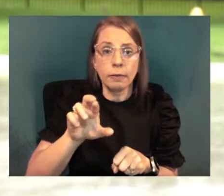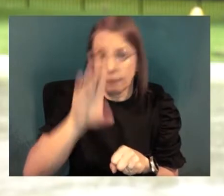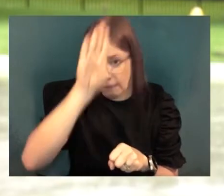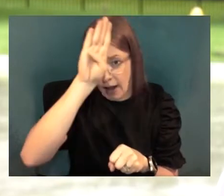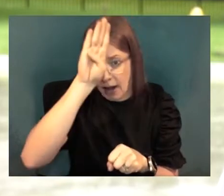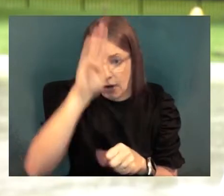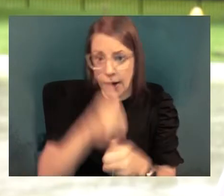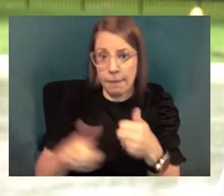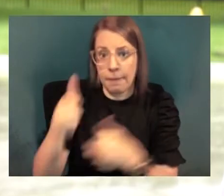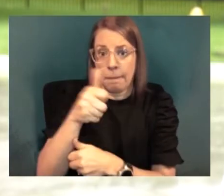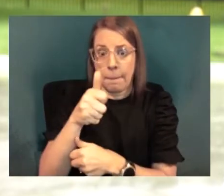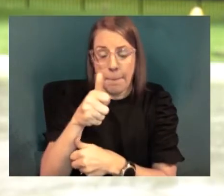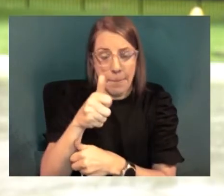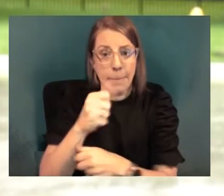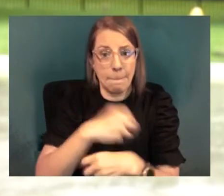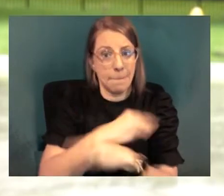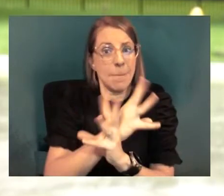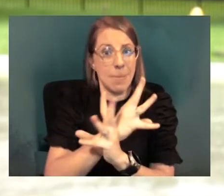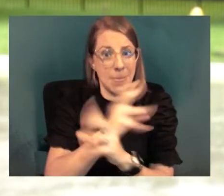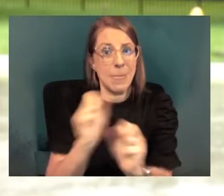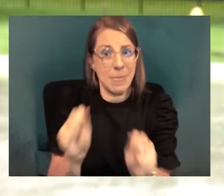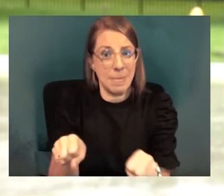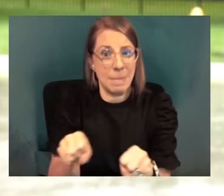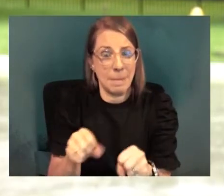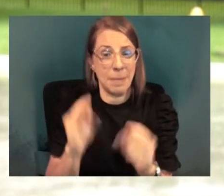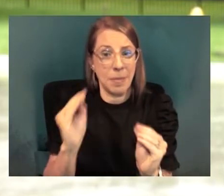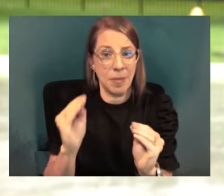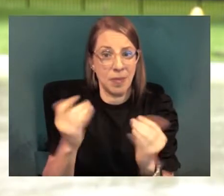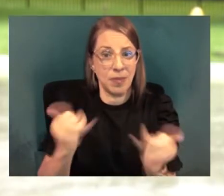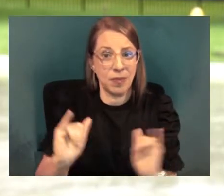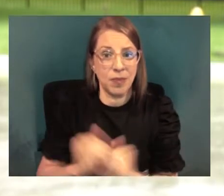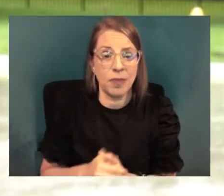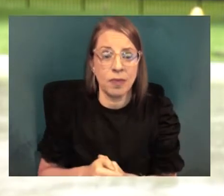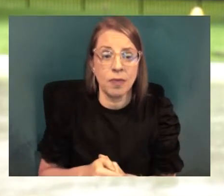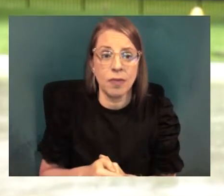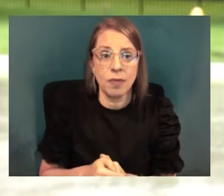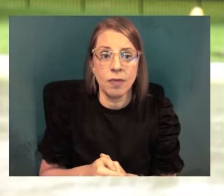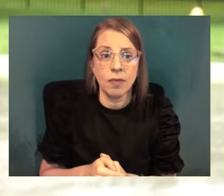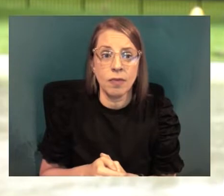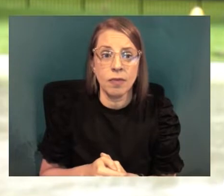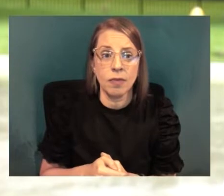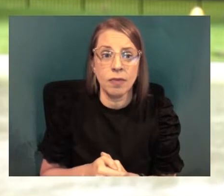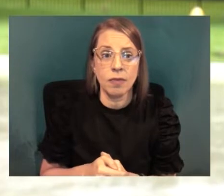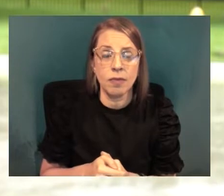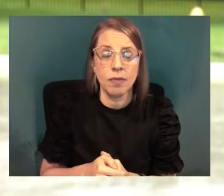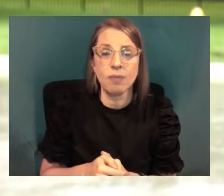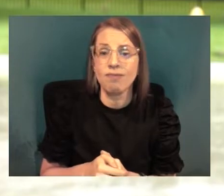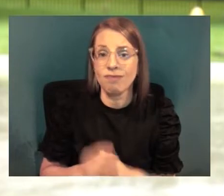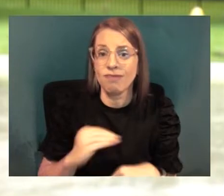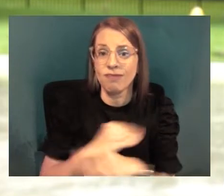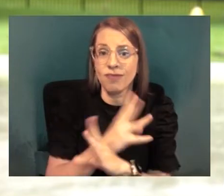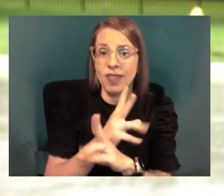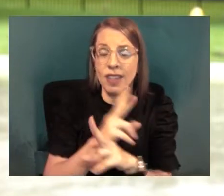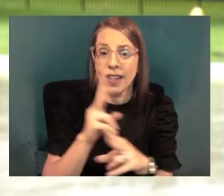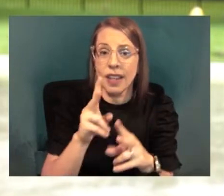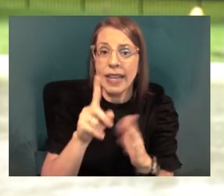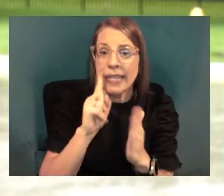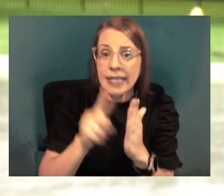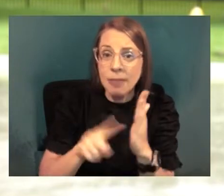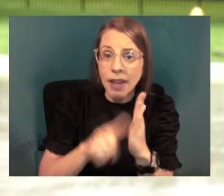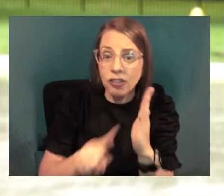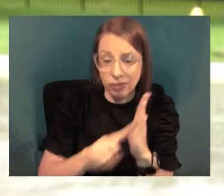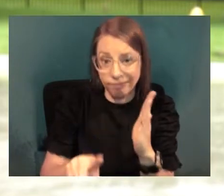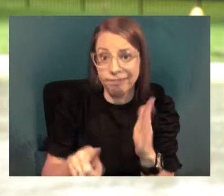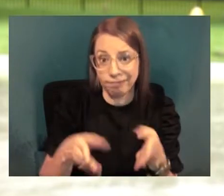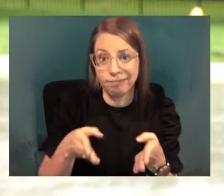flexibility. And on top of that, with permitting and offering virtual inspections, we really continue to take care of